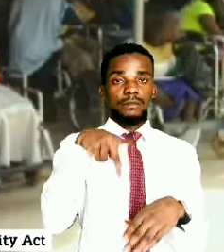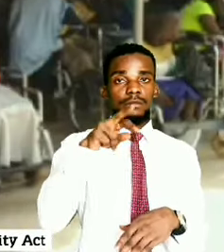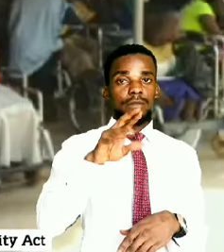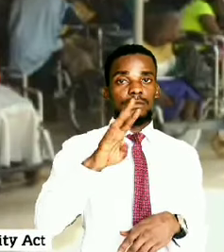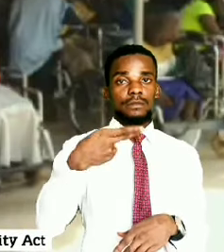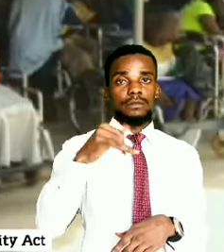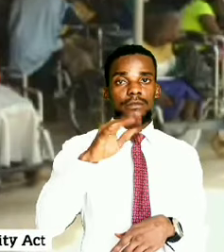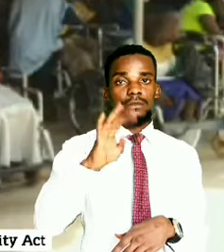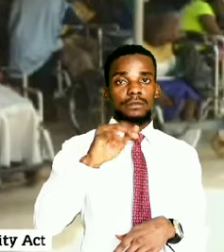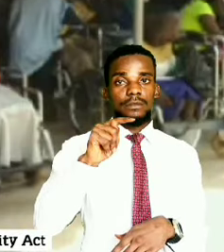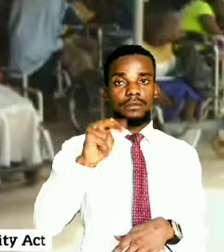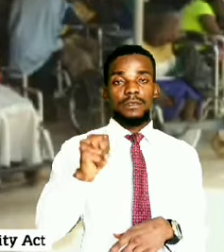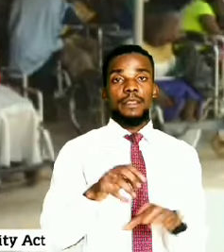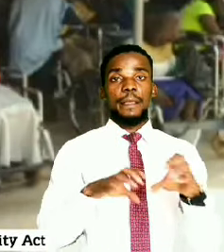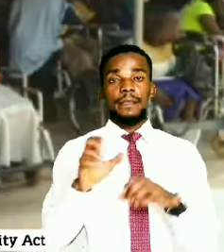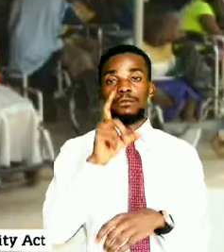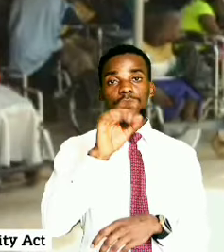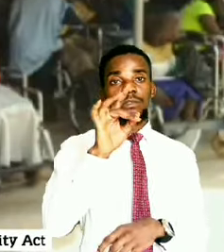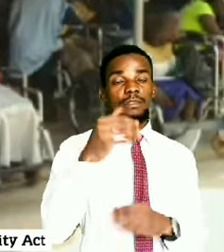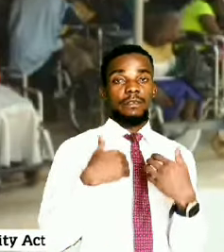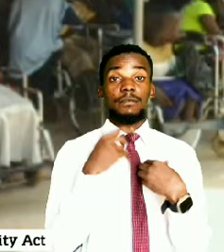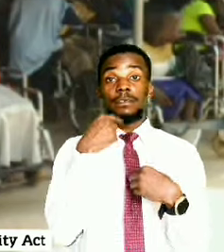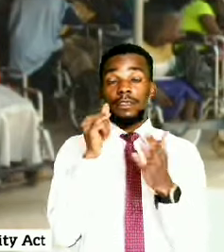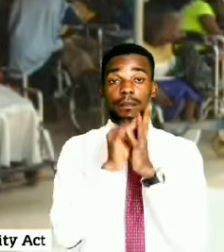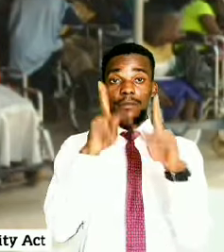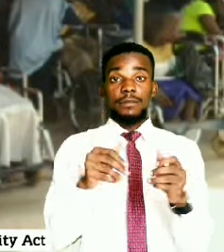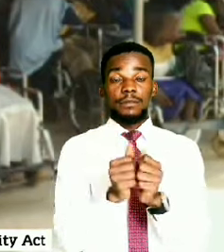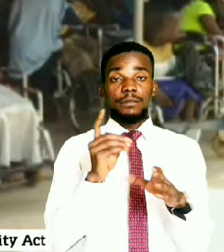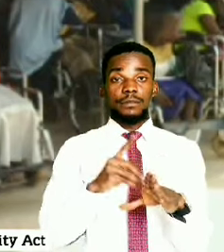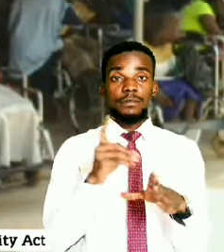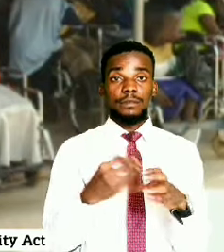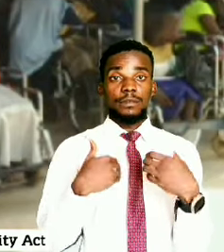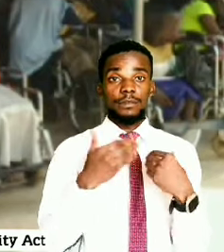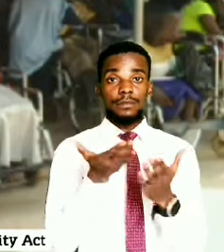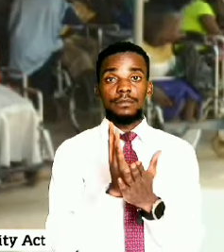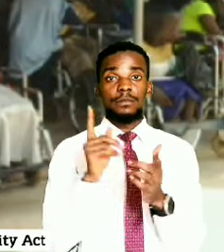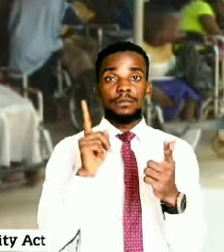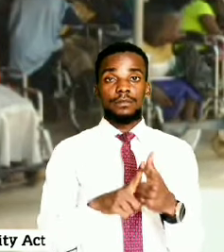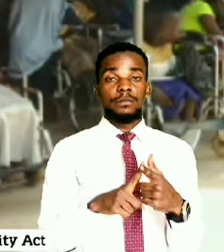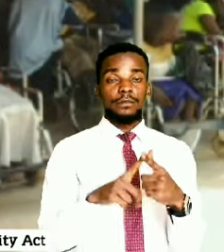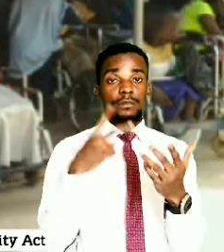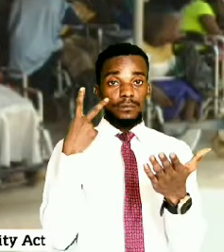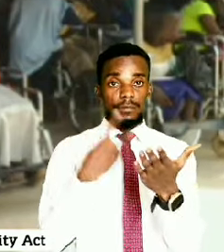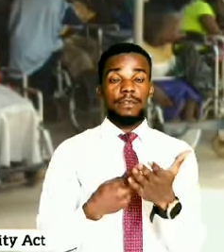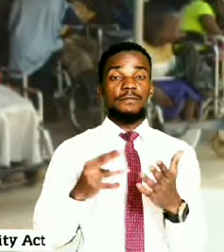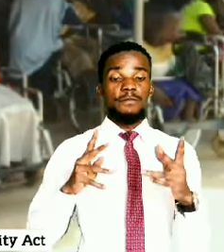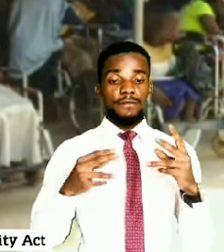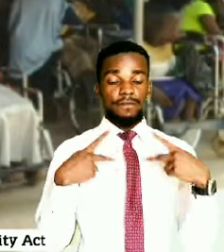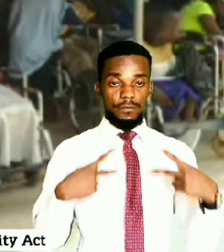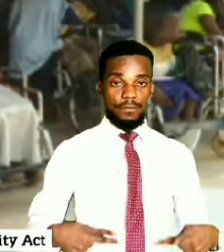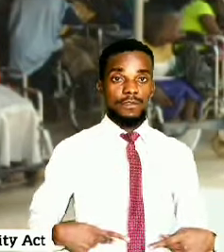2018 has specified that persons with disabilities have the right to assess the physical